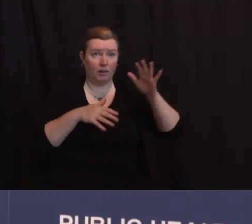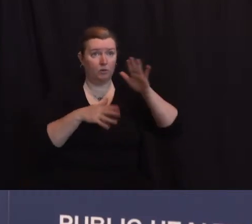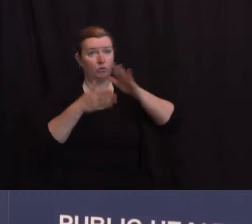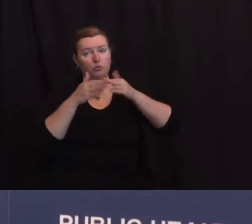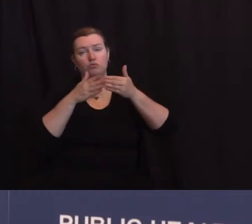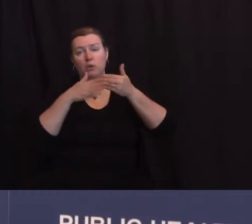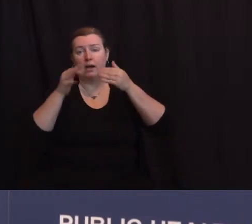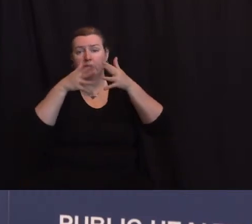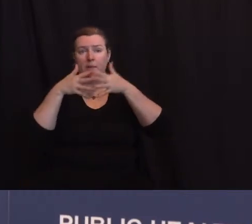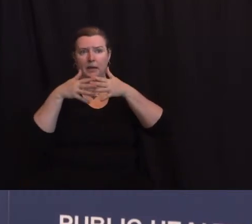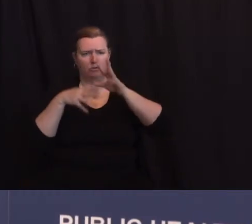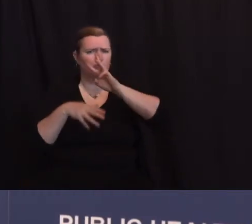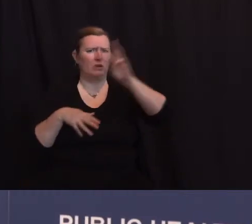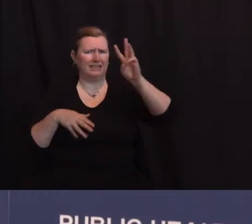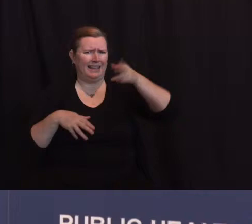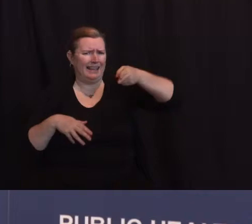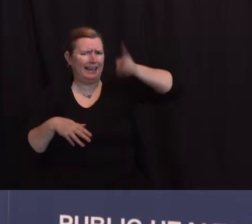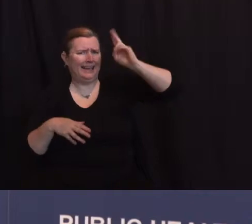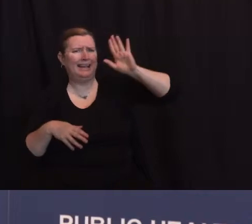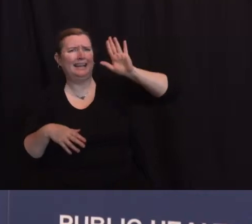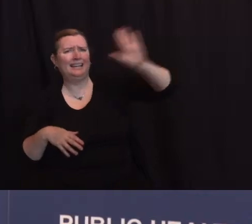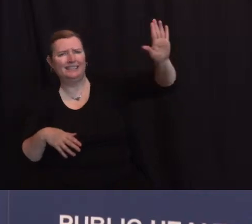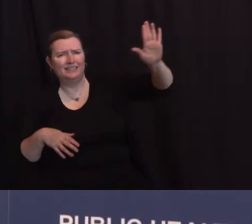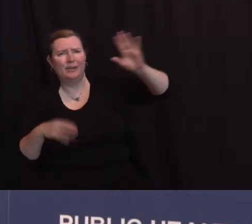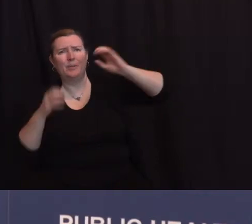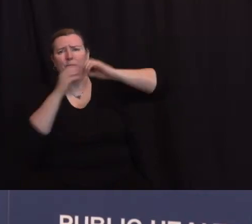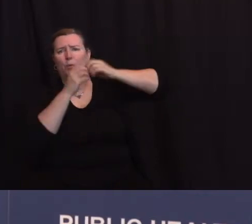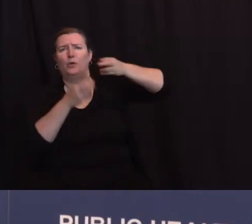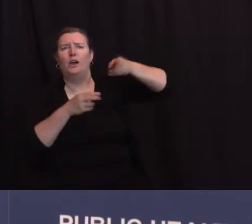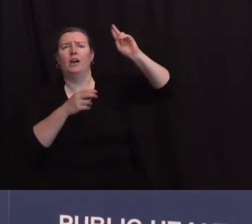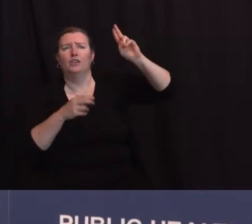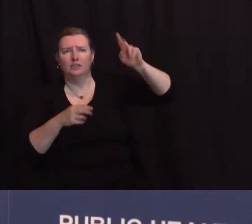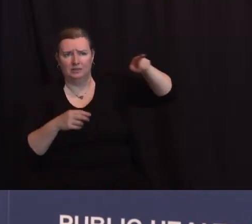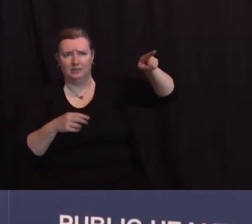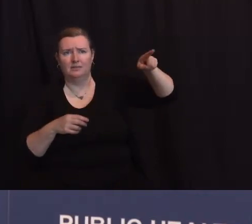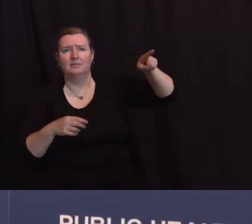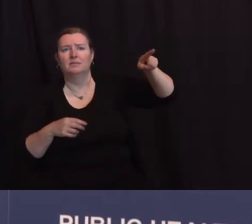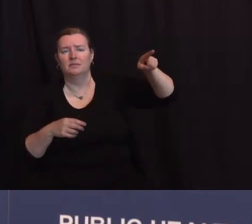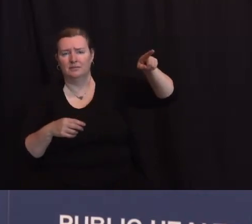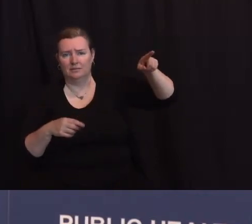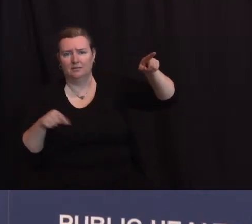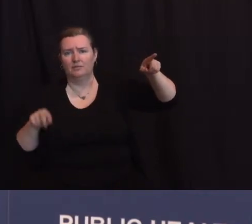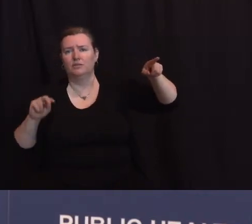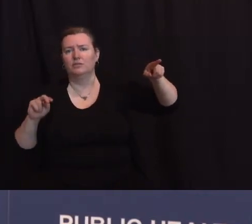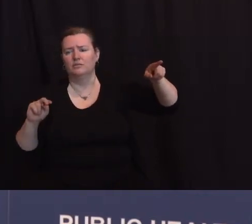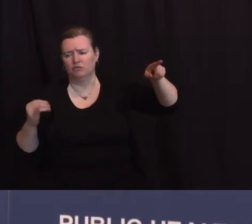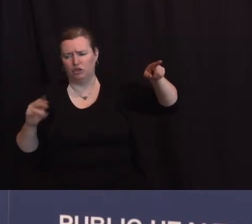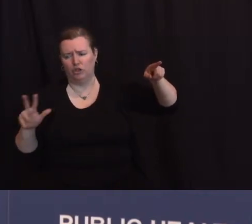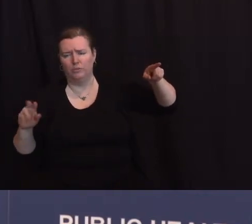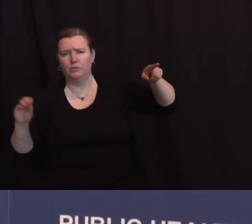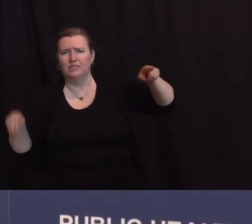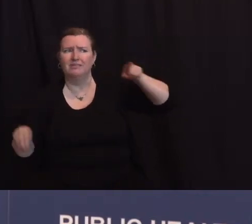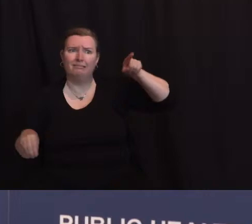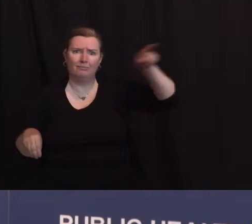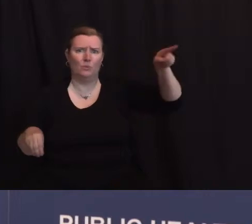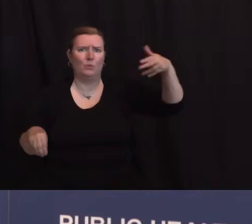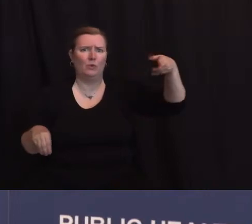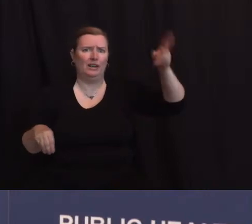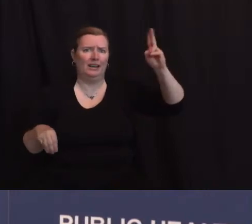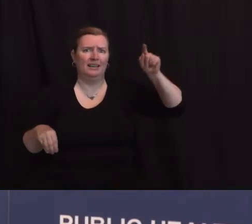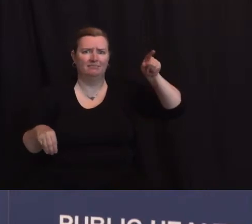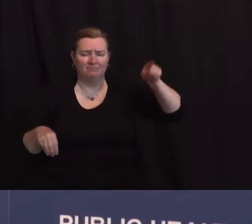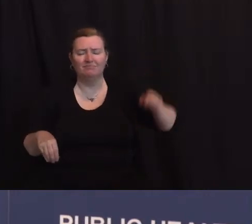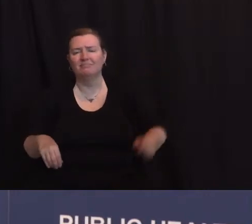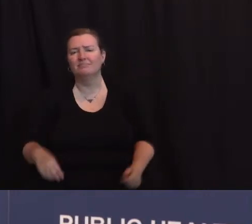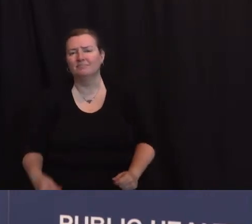Coast. We are concerned with all variants. We know that Dr. Fauci and others have been talking about that, particularly with the Delta variant.